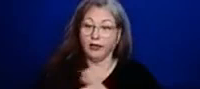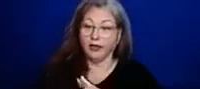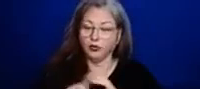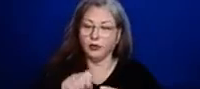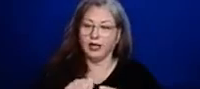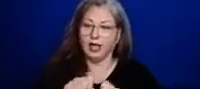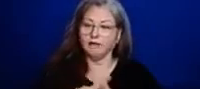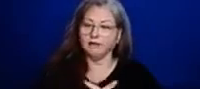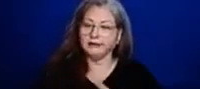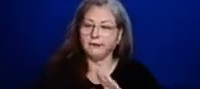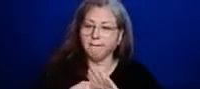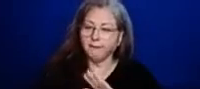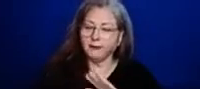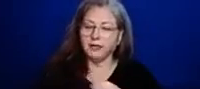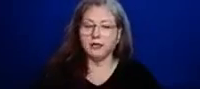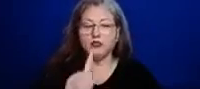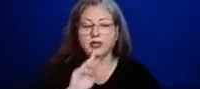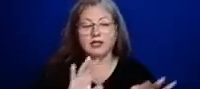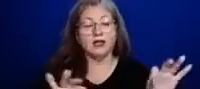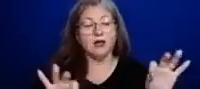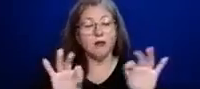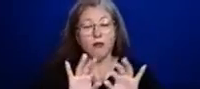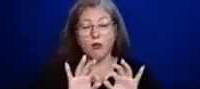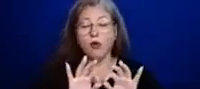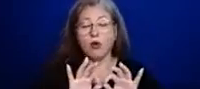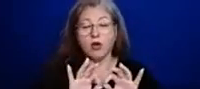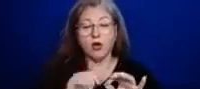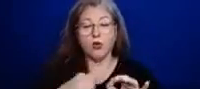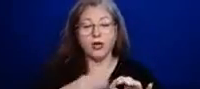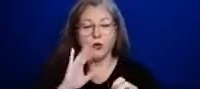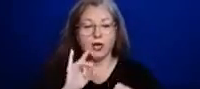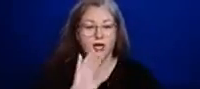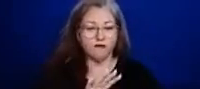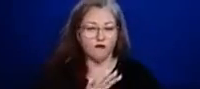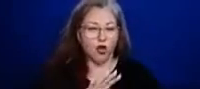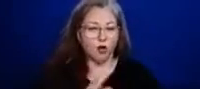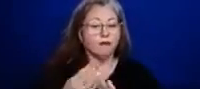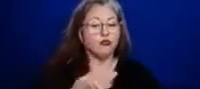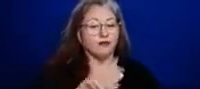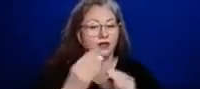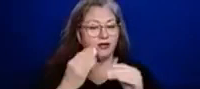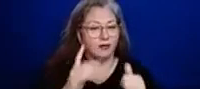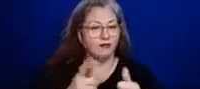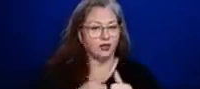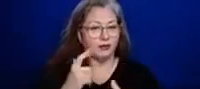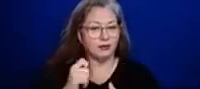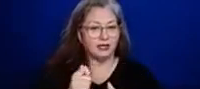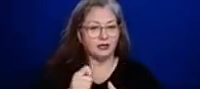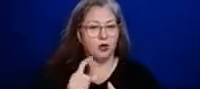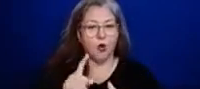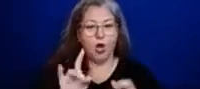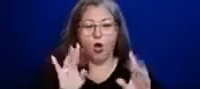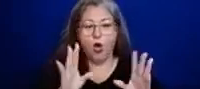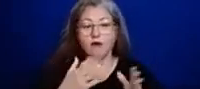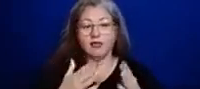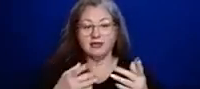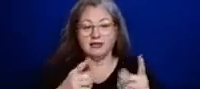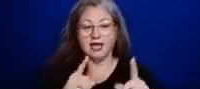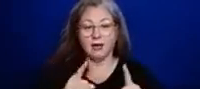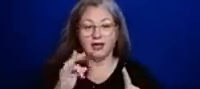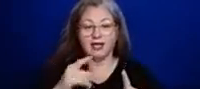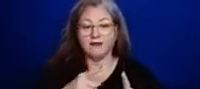this. And also very important, we confirm all that information before, because one of the horrible things that